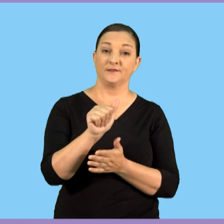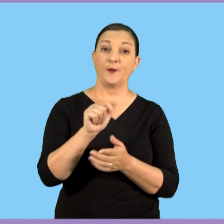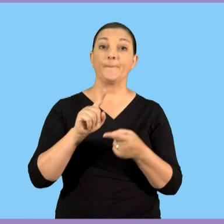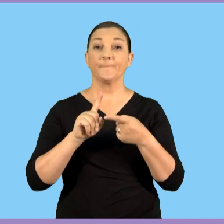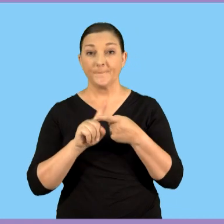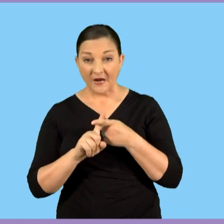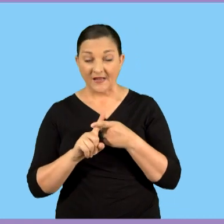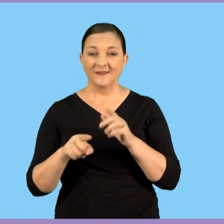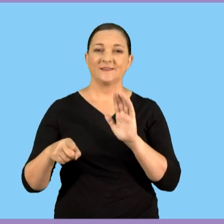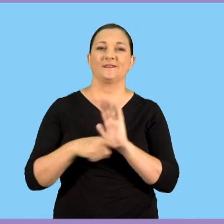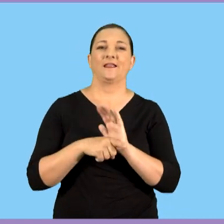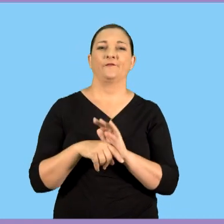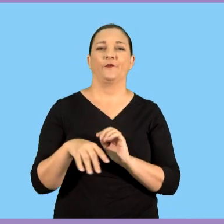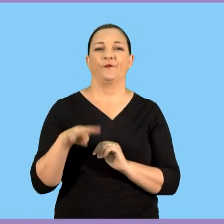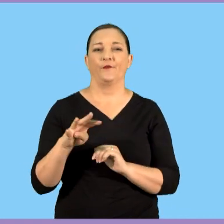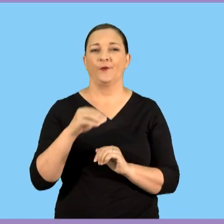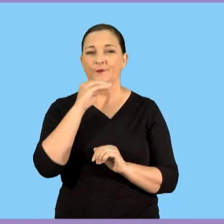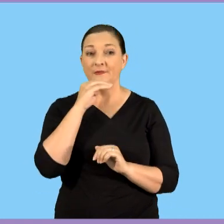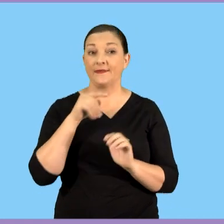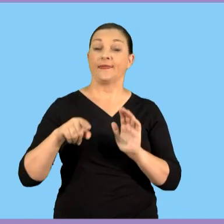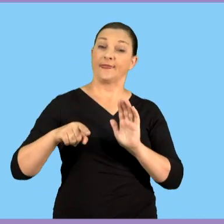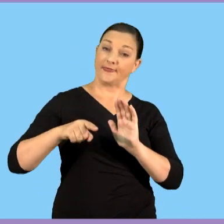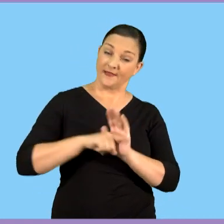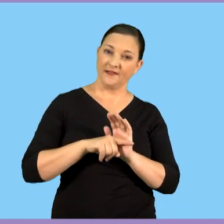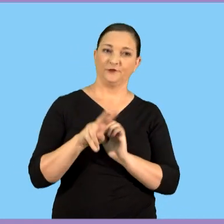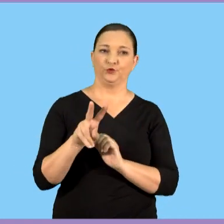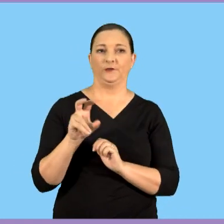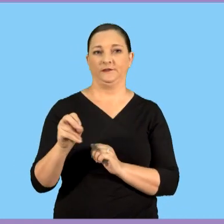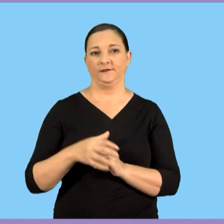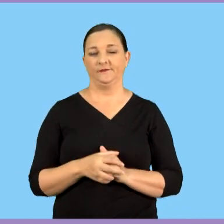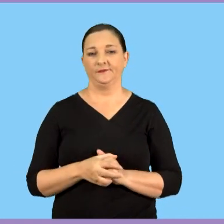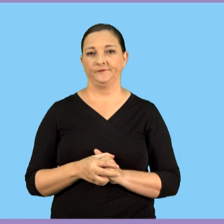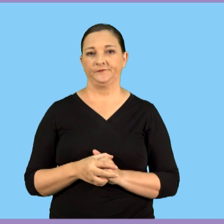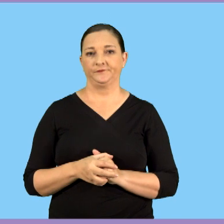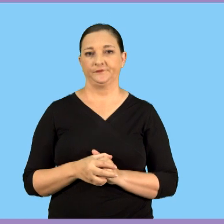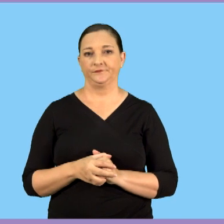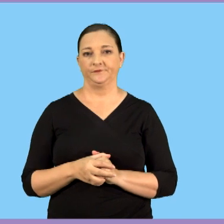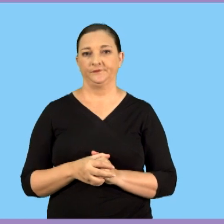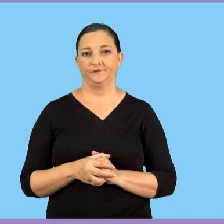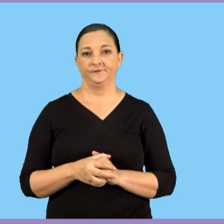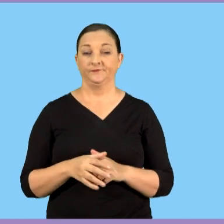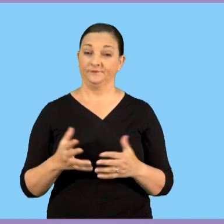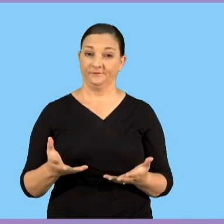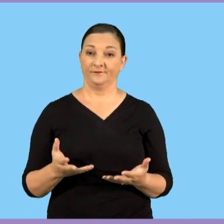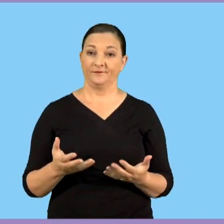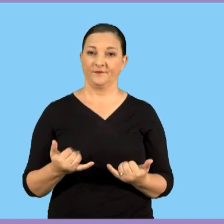16 plus negative 4, that is going to give us a negative 20.